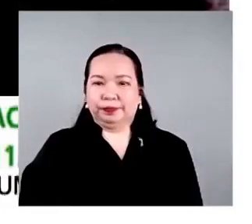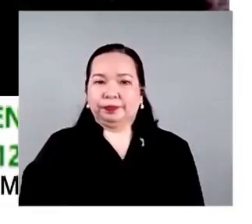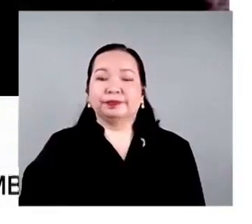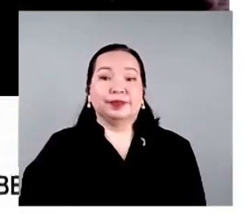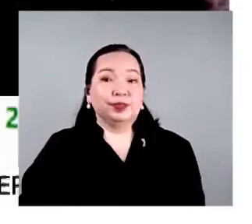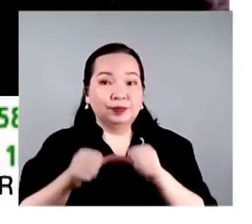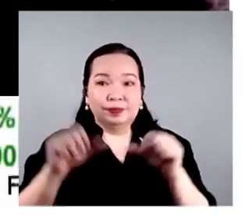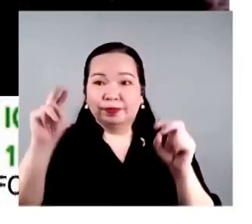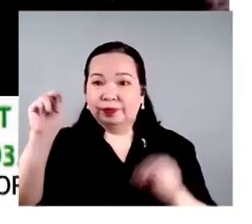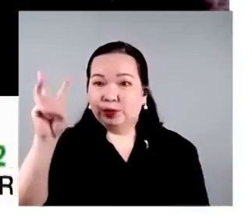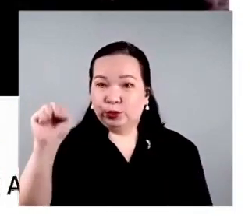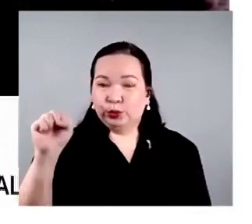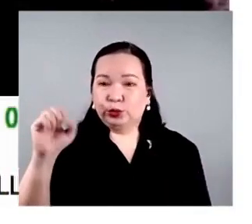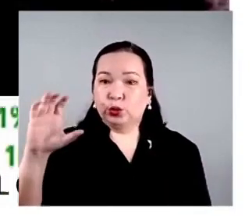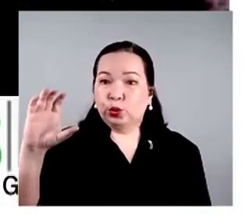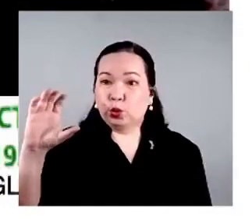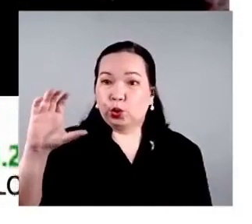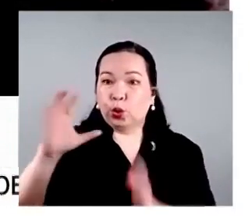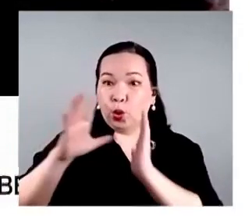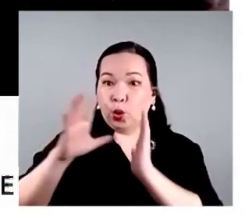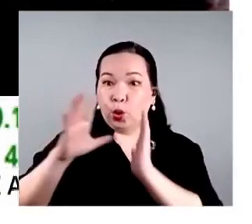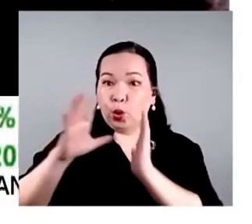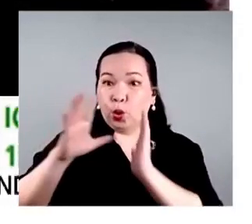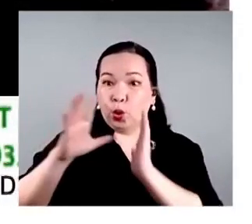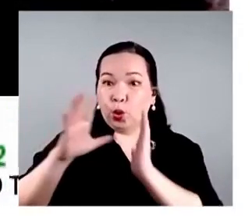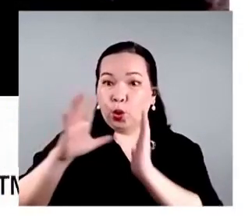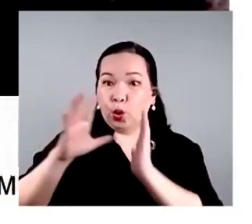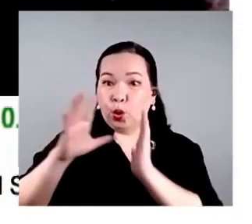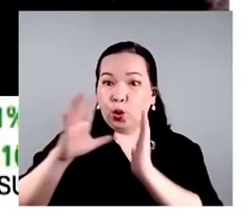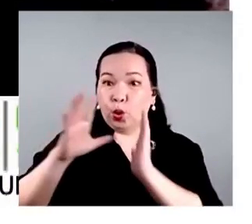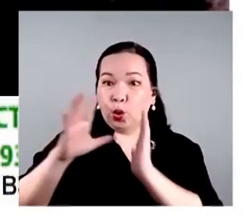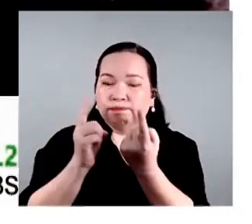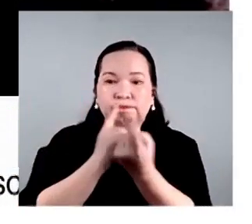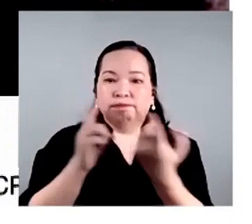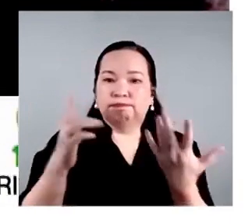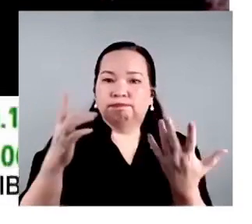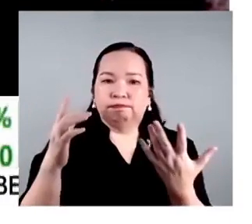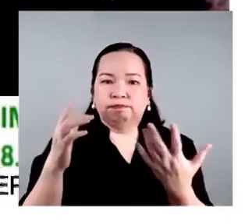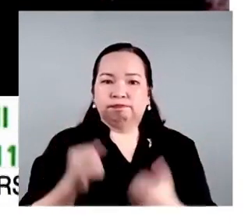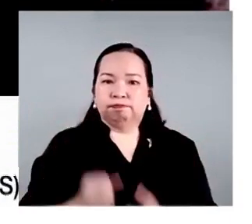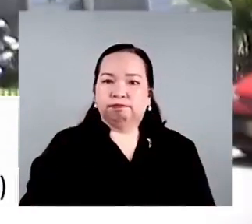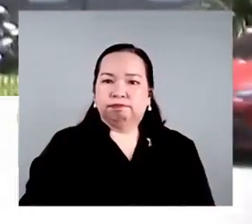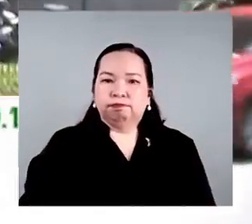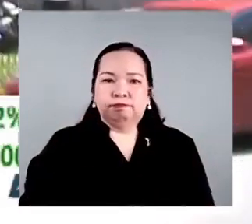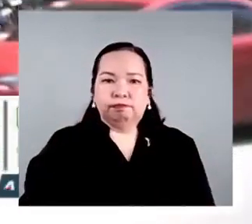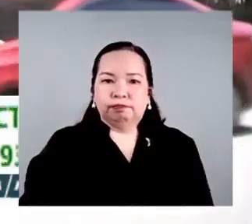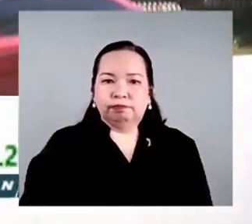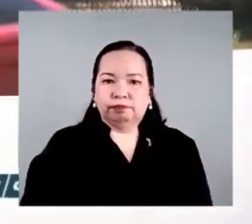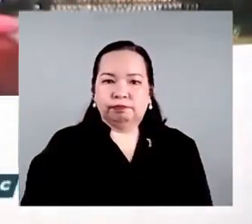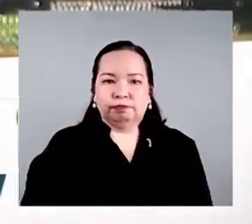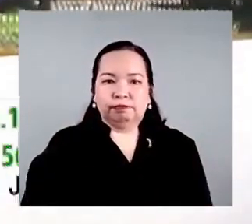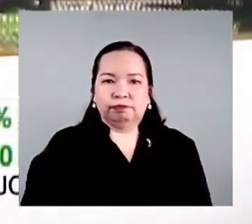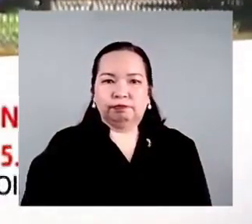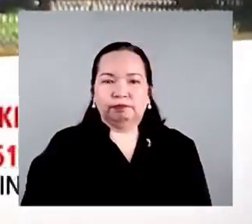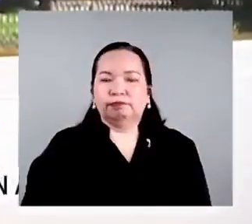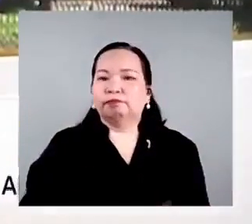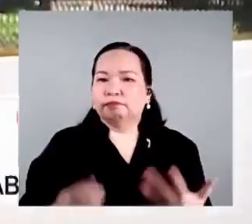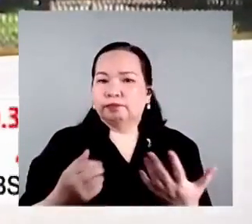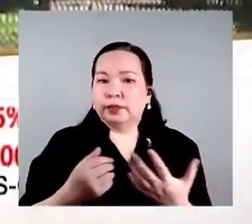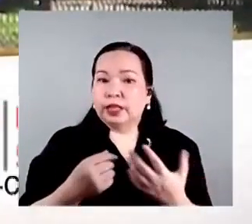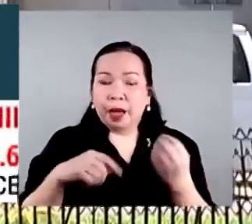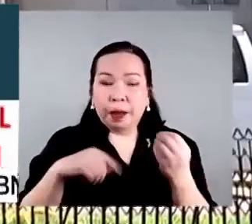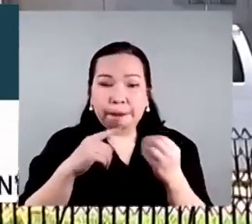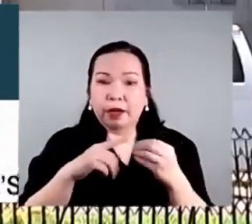The Commission on Elections meets with Philippine lawmakers as calls to extend the voter registration period mount. The poll body